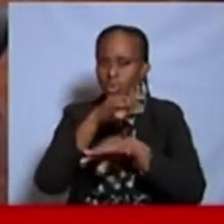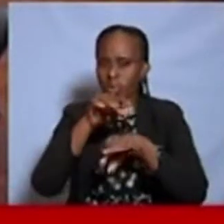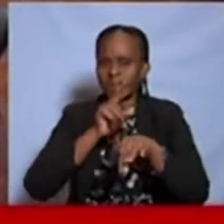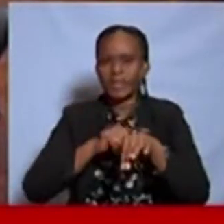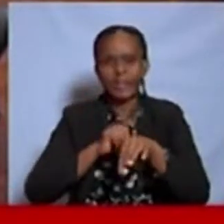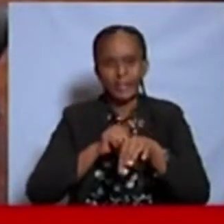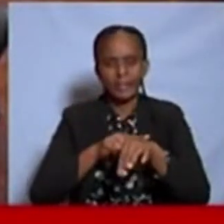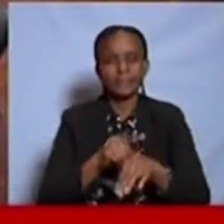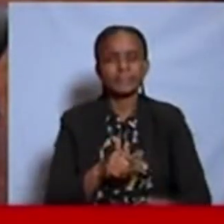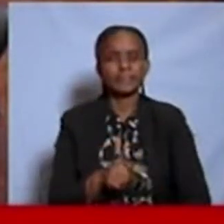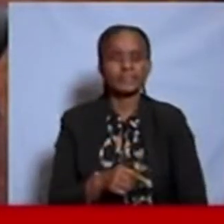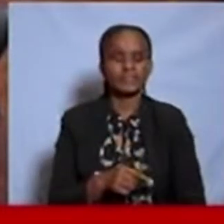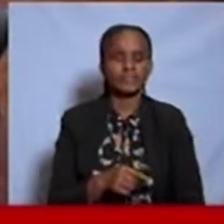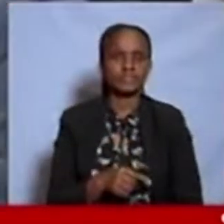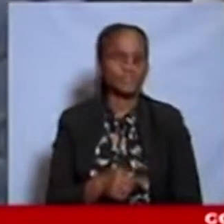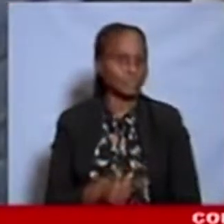was